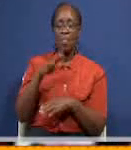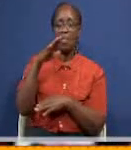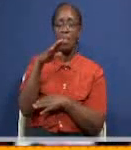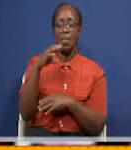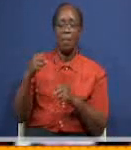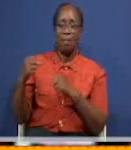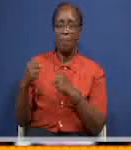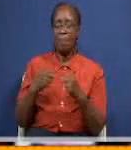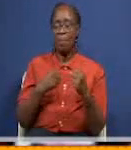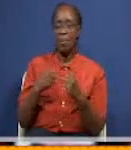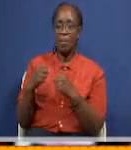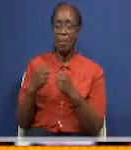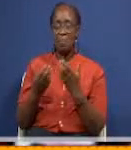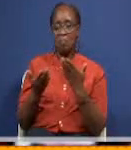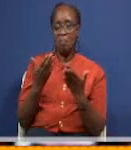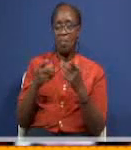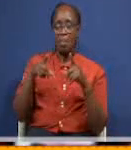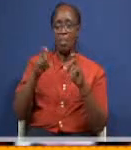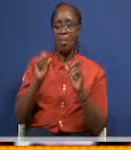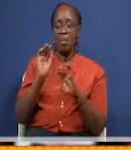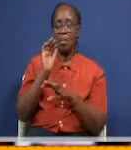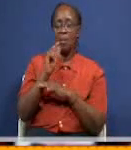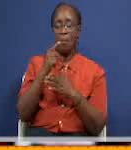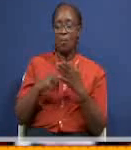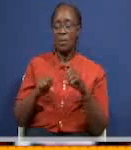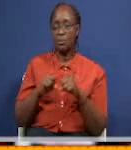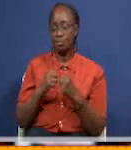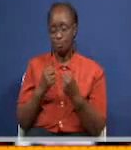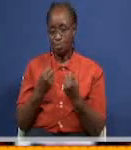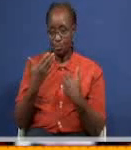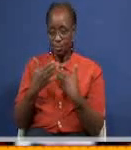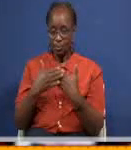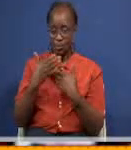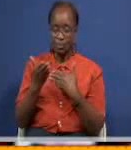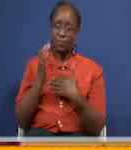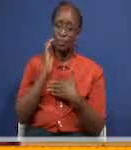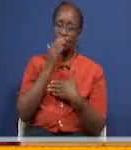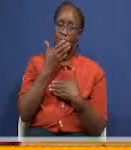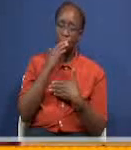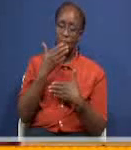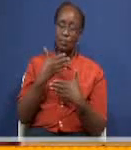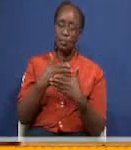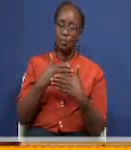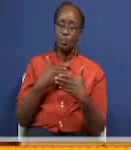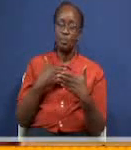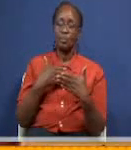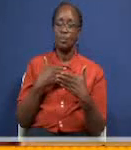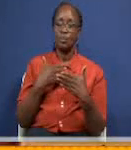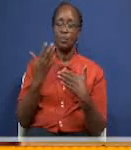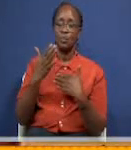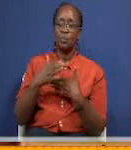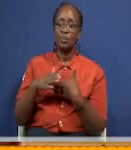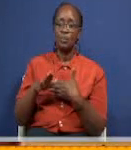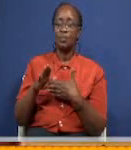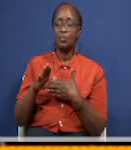kire ndogoro ndiruru nebyuria pabingi bechura ta uita na mbere jenyu mebona gashoro patere kuzura kitembere kigambirone kuzura gitetera